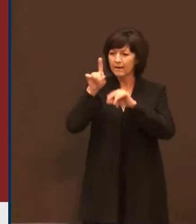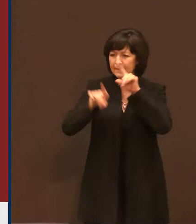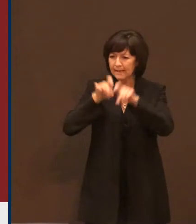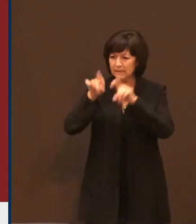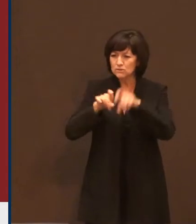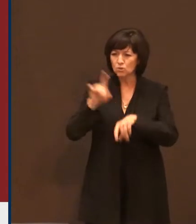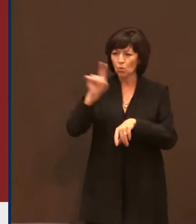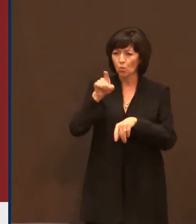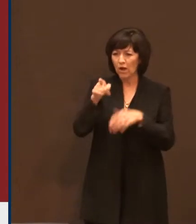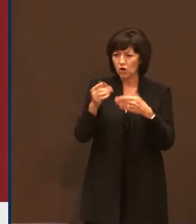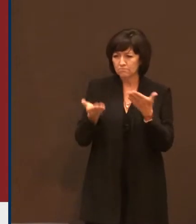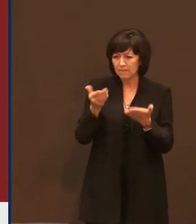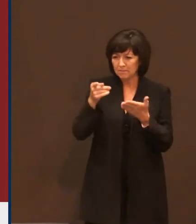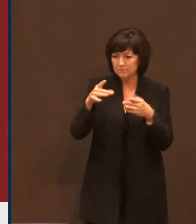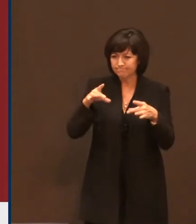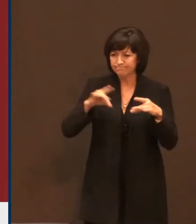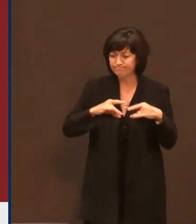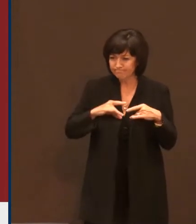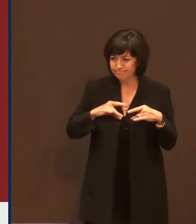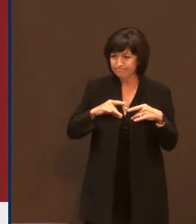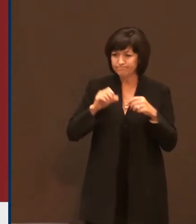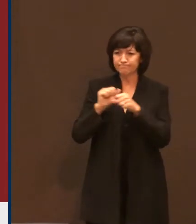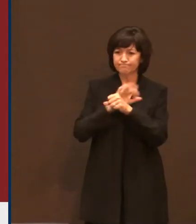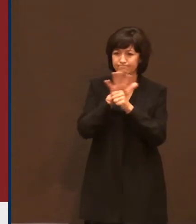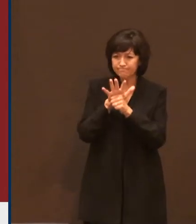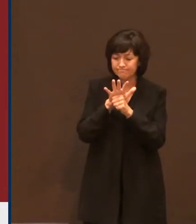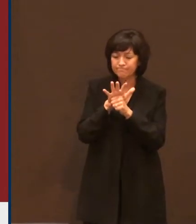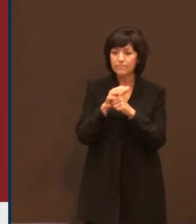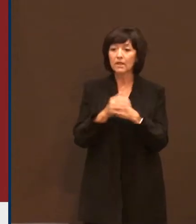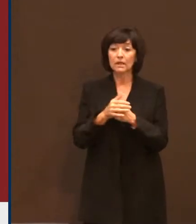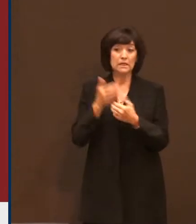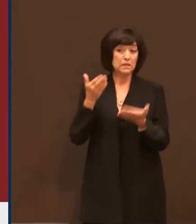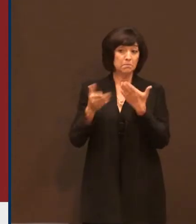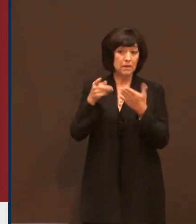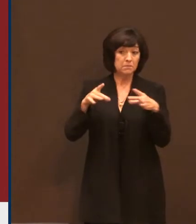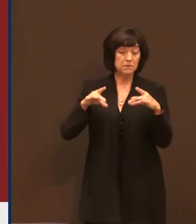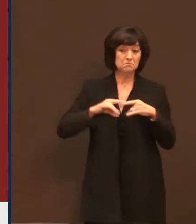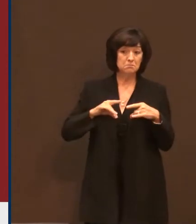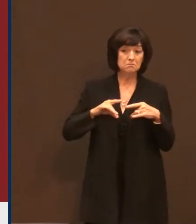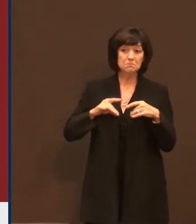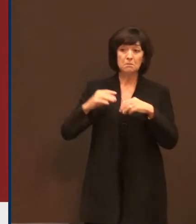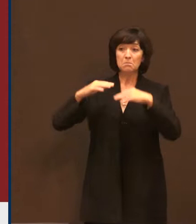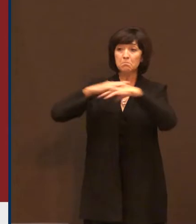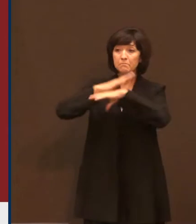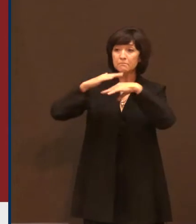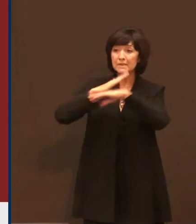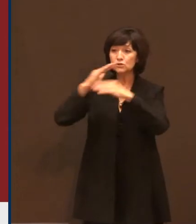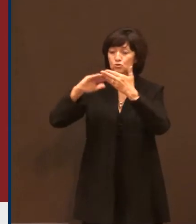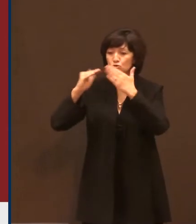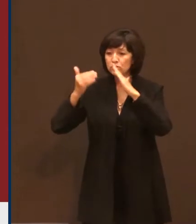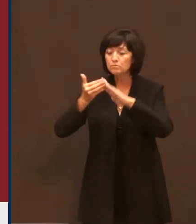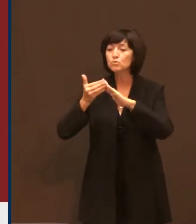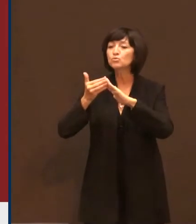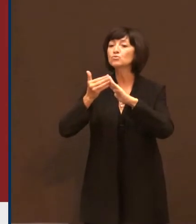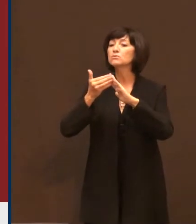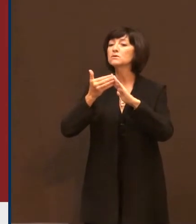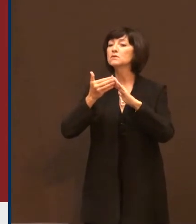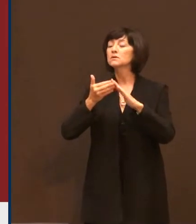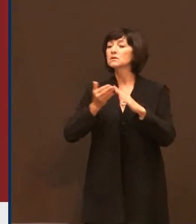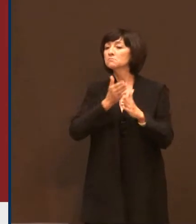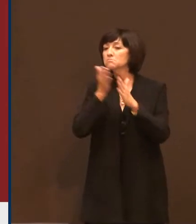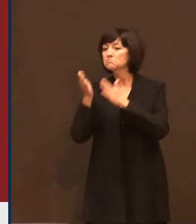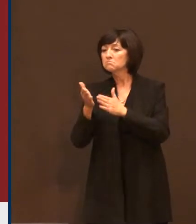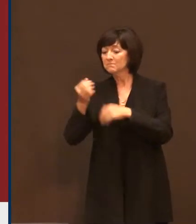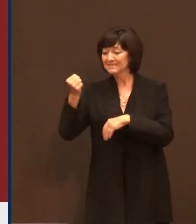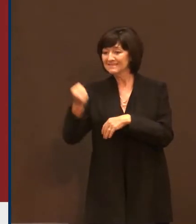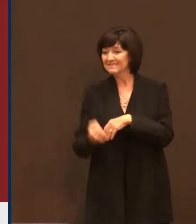maybe in the beach community or in some of the small town communities in Sussex County where we've